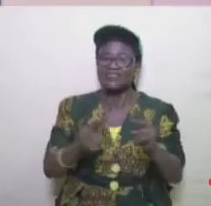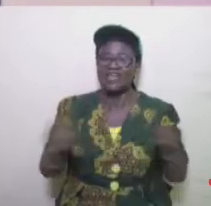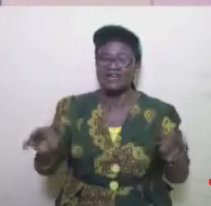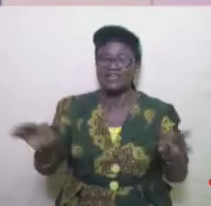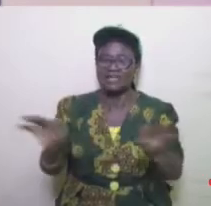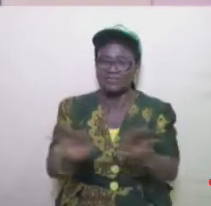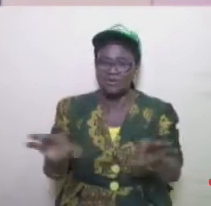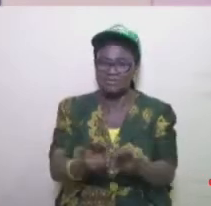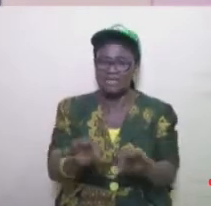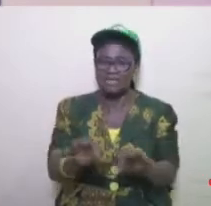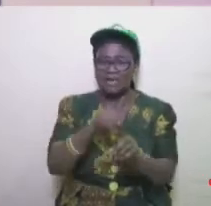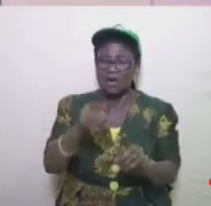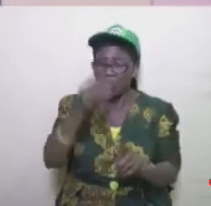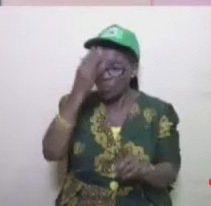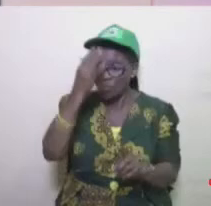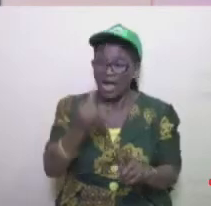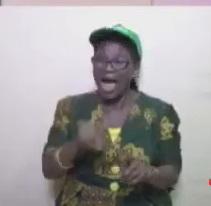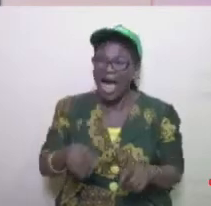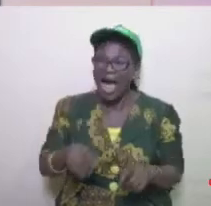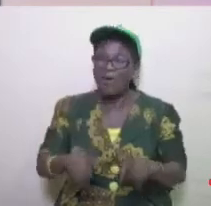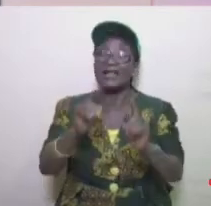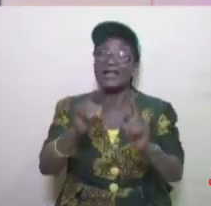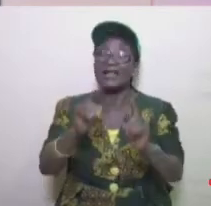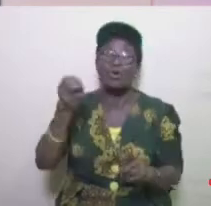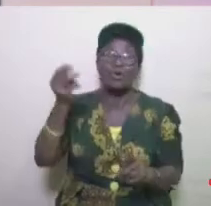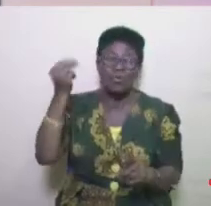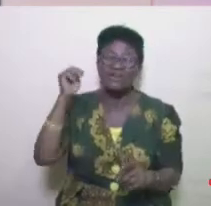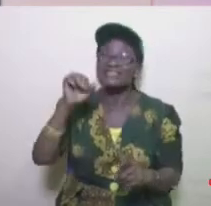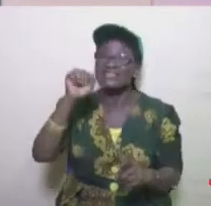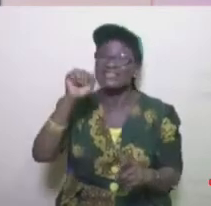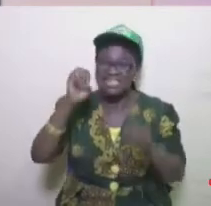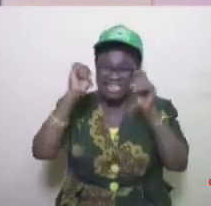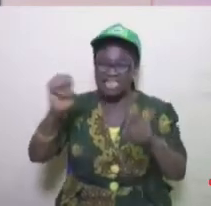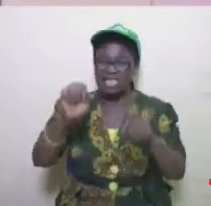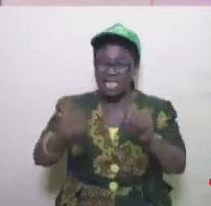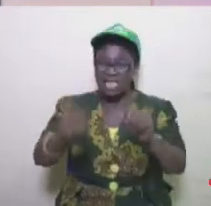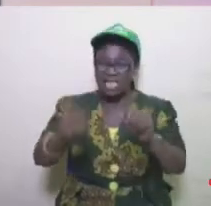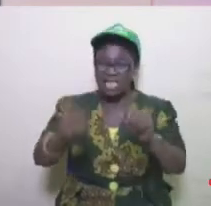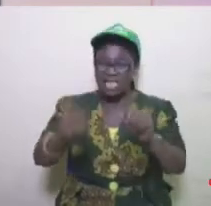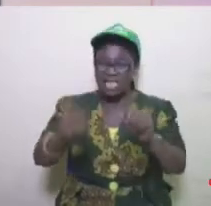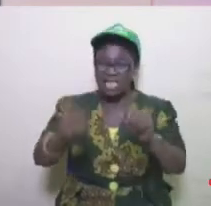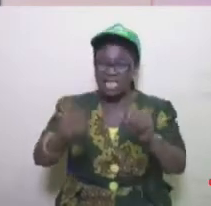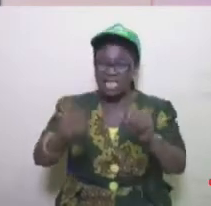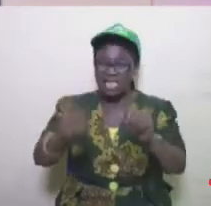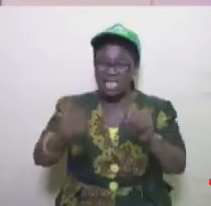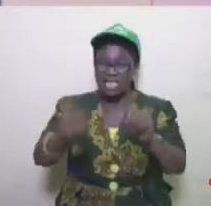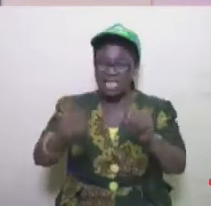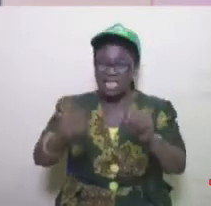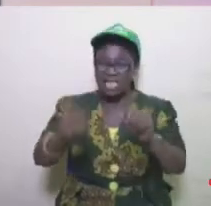to interpret the dream? Because he was filled with the Spirit of God.